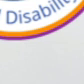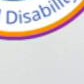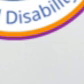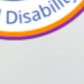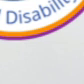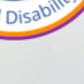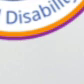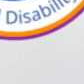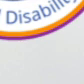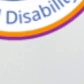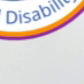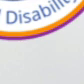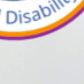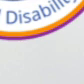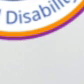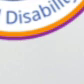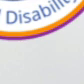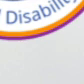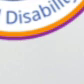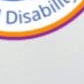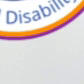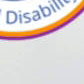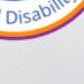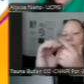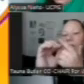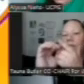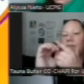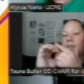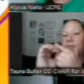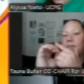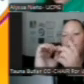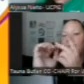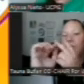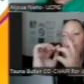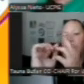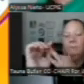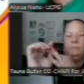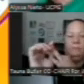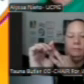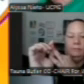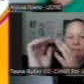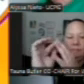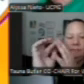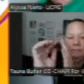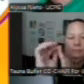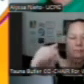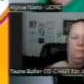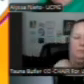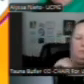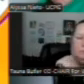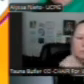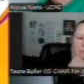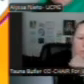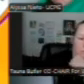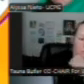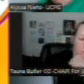wants to base its best practices on actual data that we have. So we'd like to know like what part of the